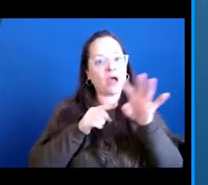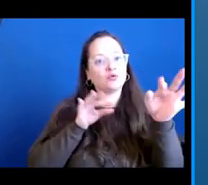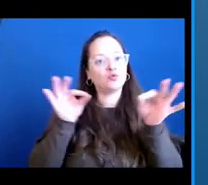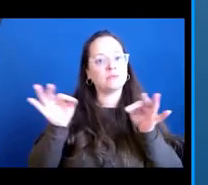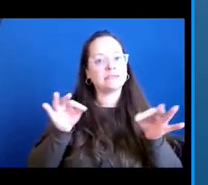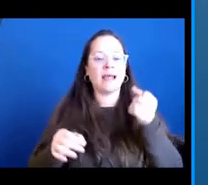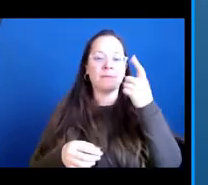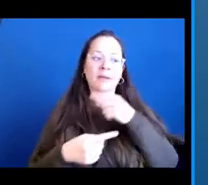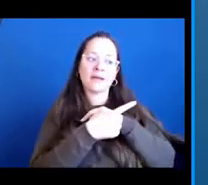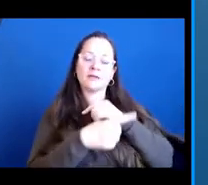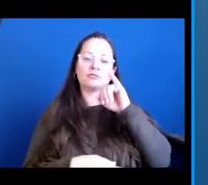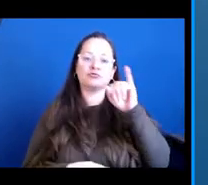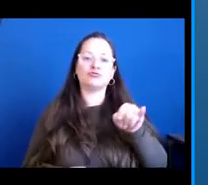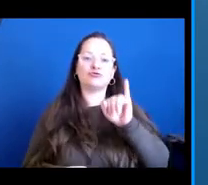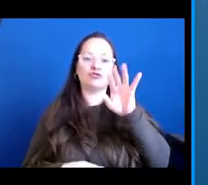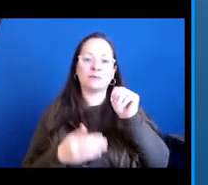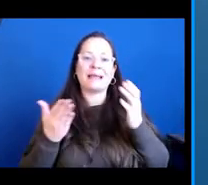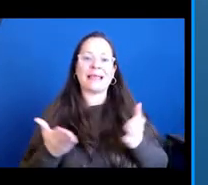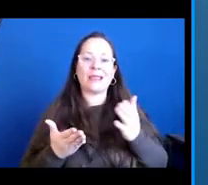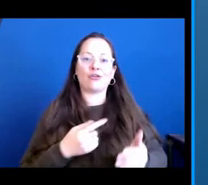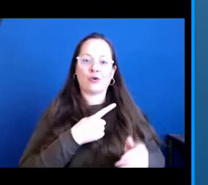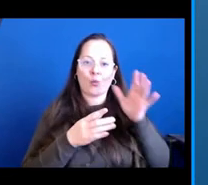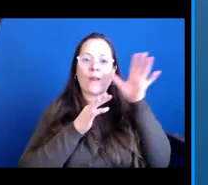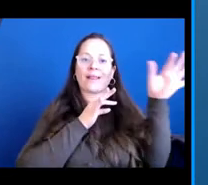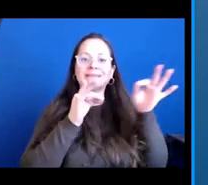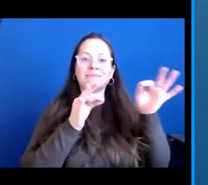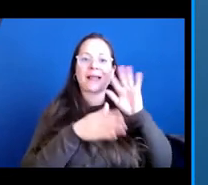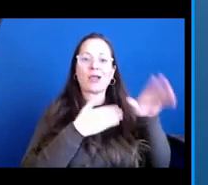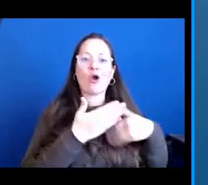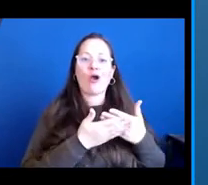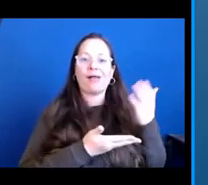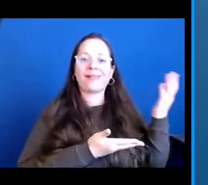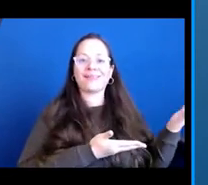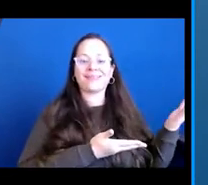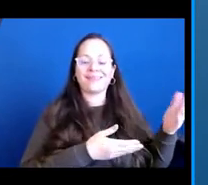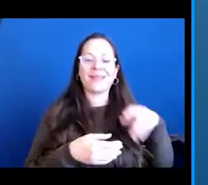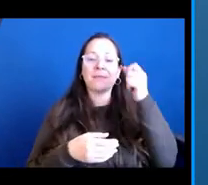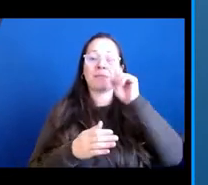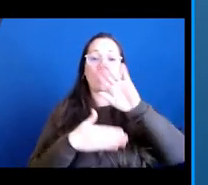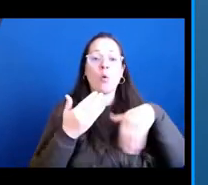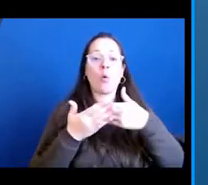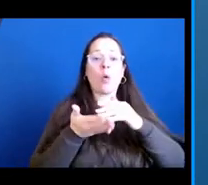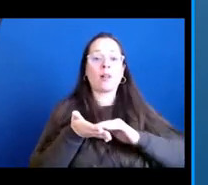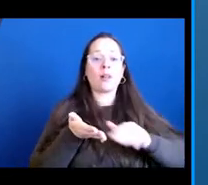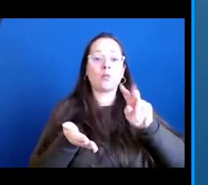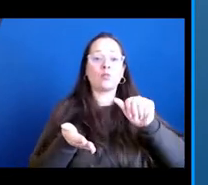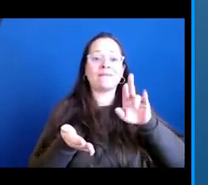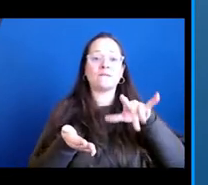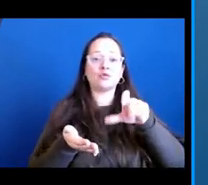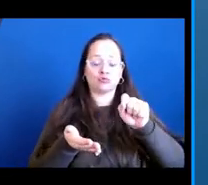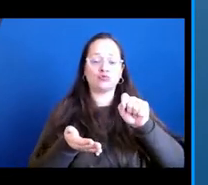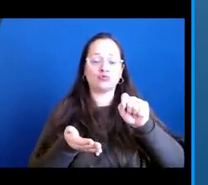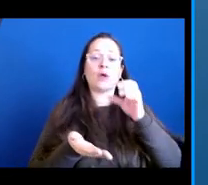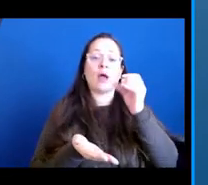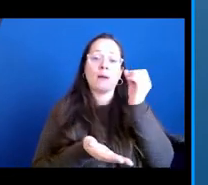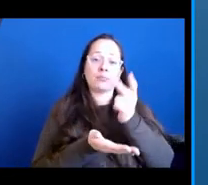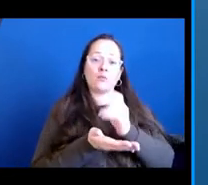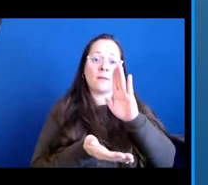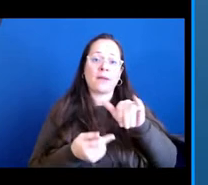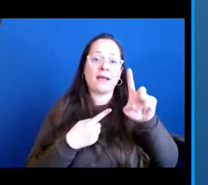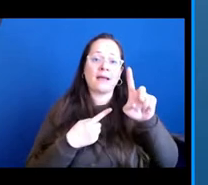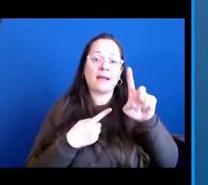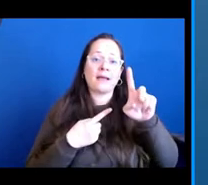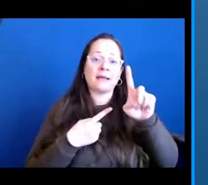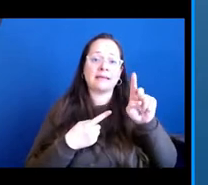he'll explain it all all waivers of this rule as approved by the DNC rules and